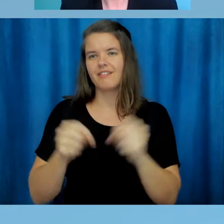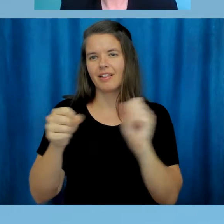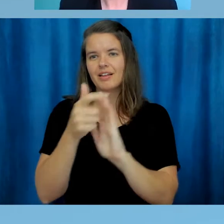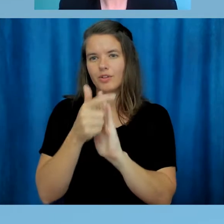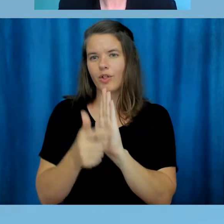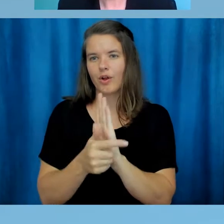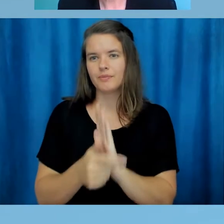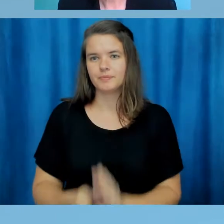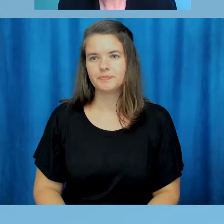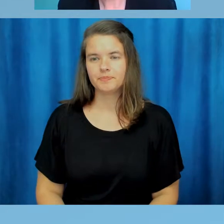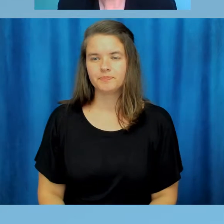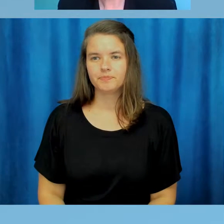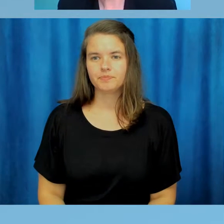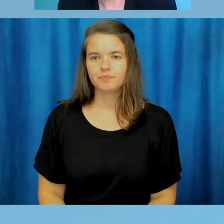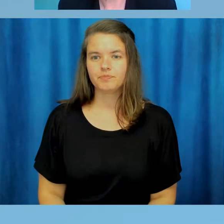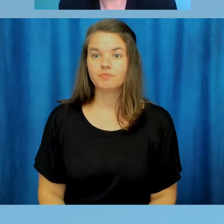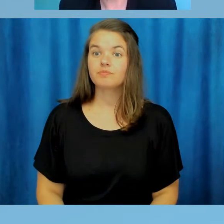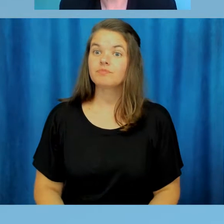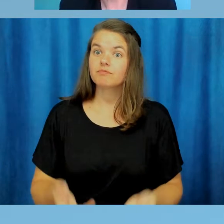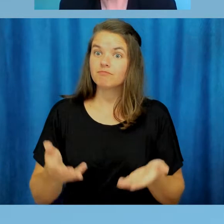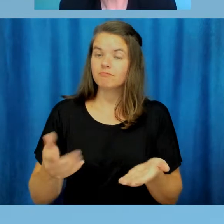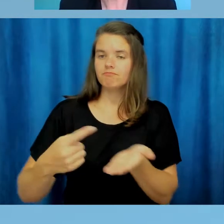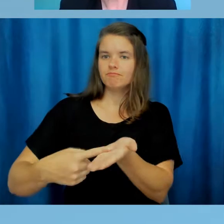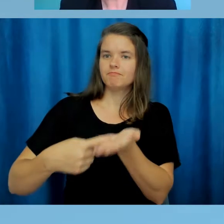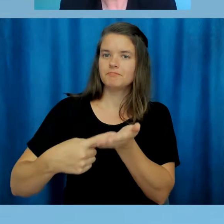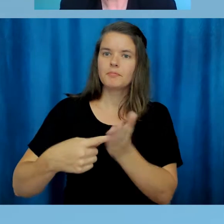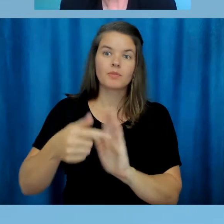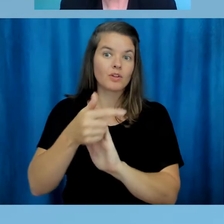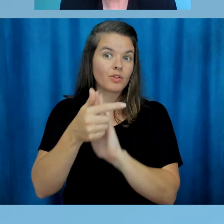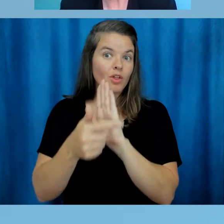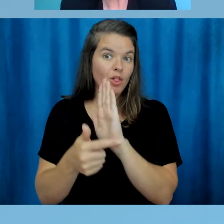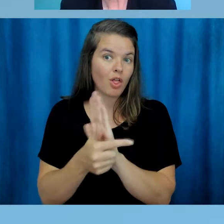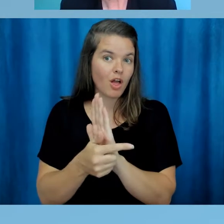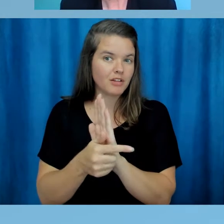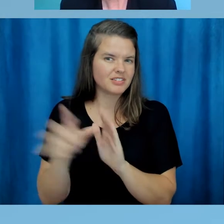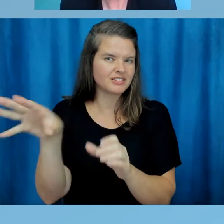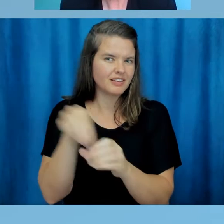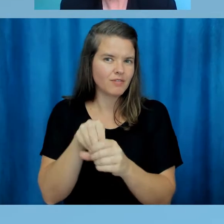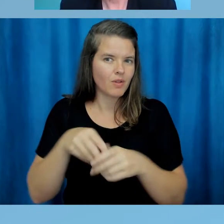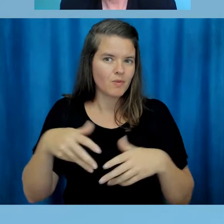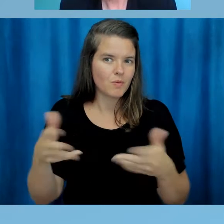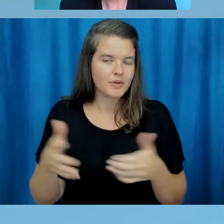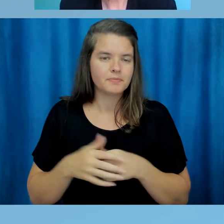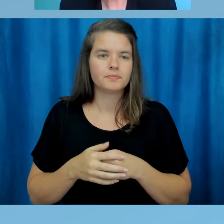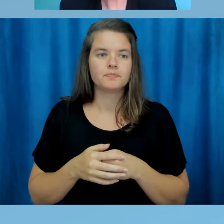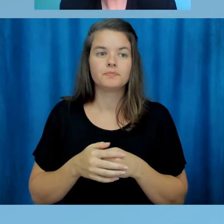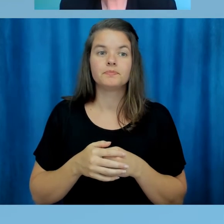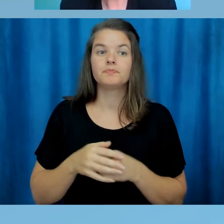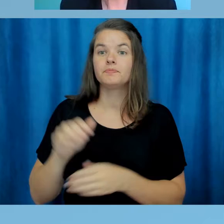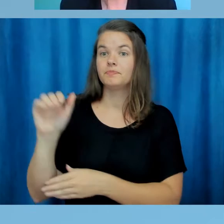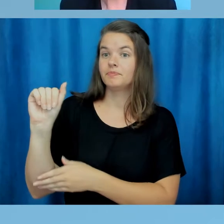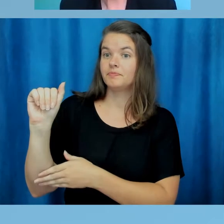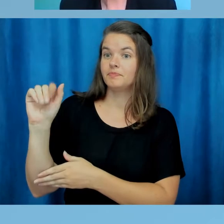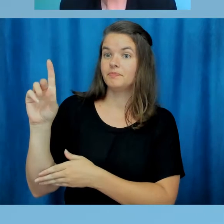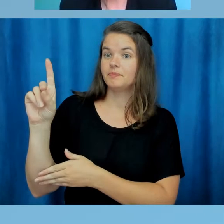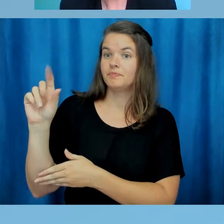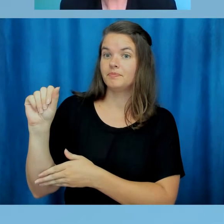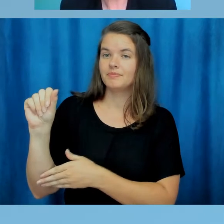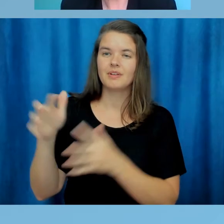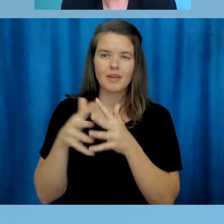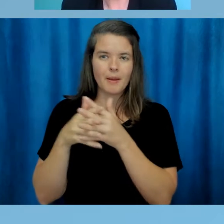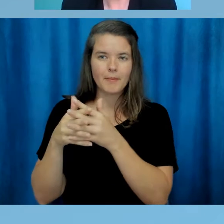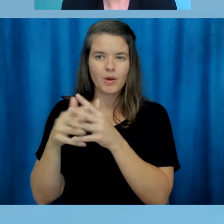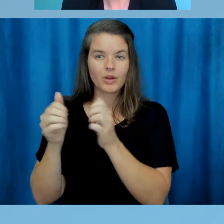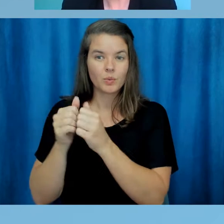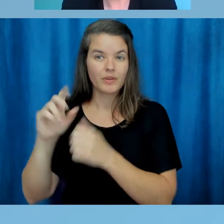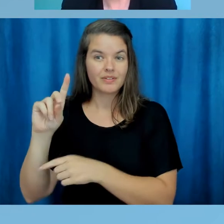law. So let's talk about the laws that are at play here. The Americans with Disabilities Act